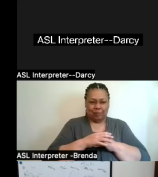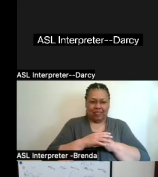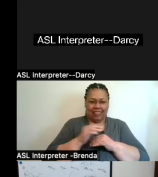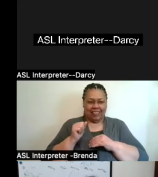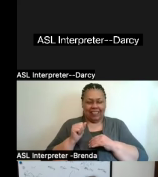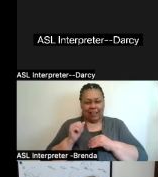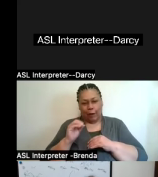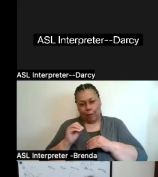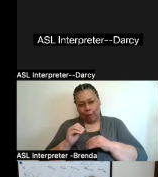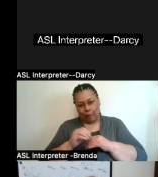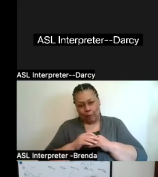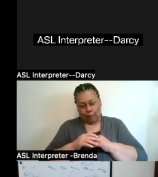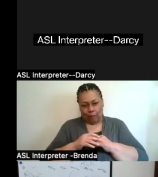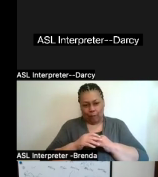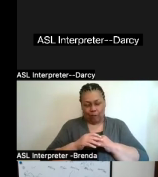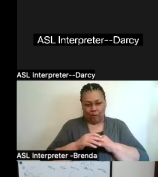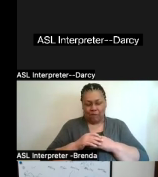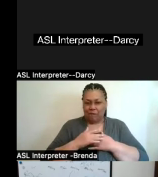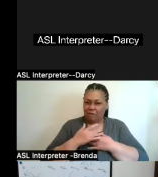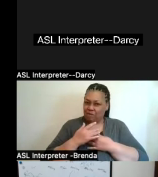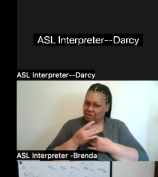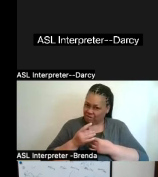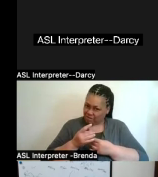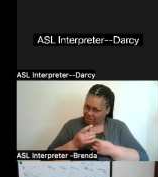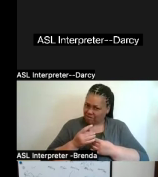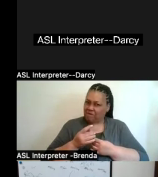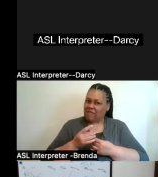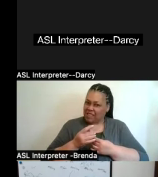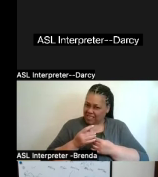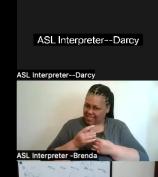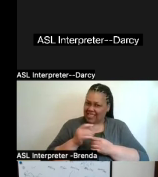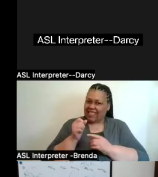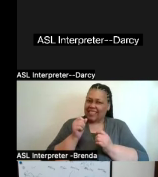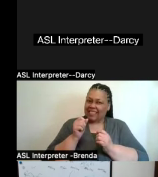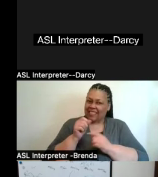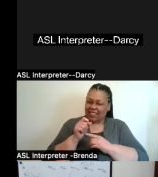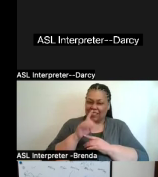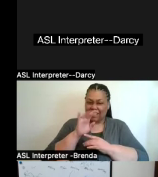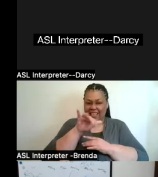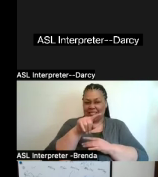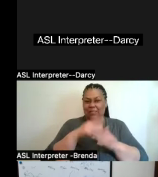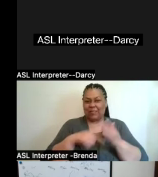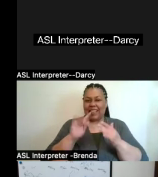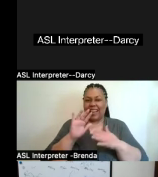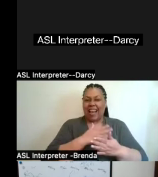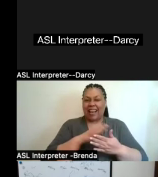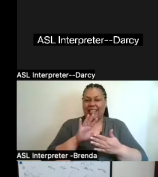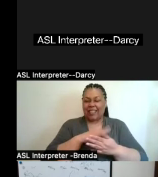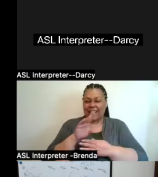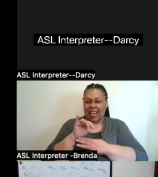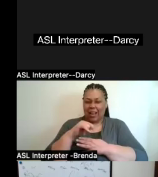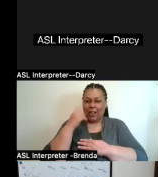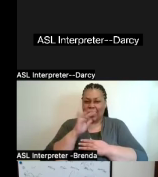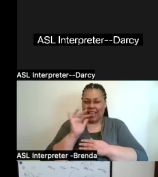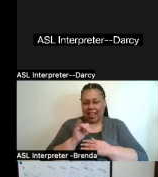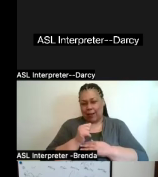So we found some interesting signals. So this is what the concert data looked like. Just a few of the